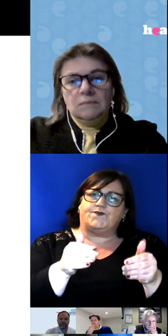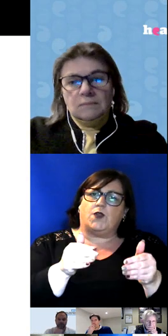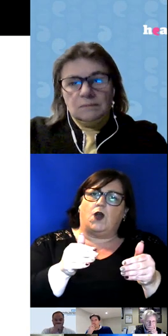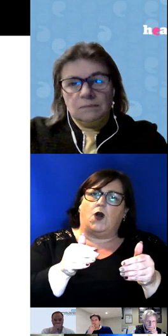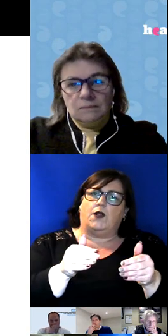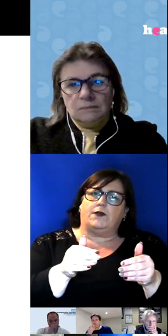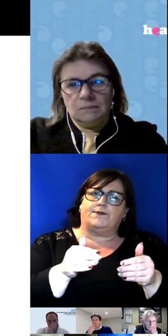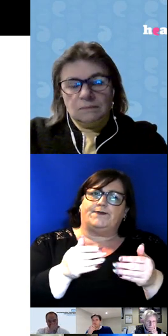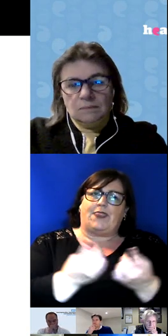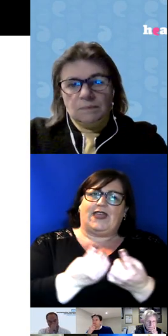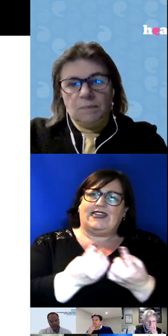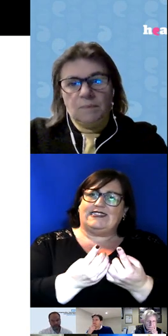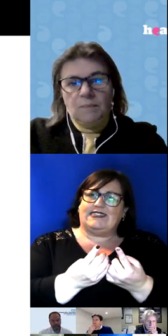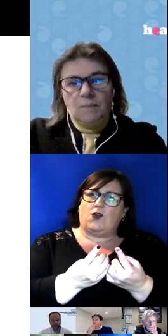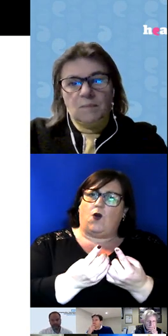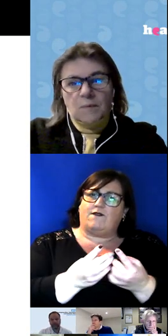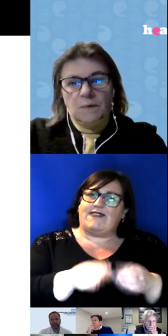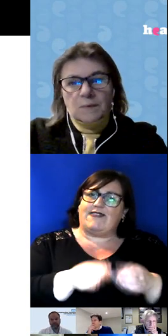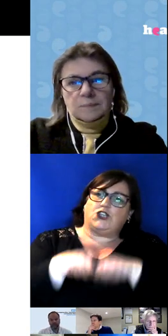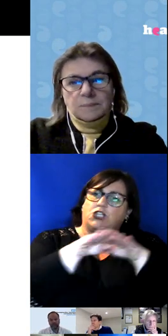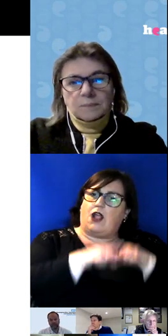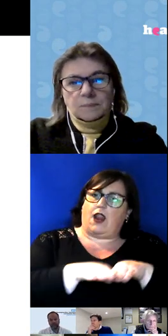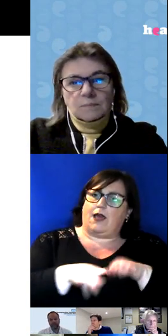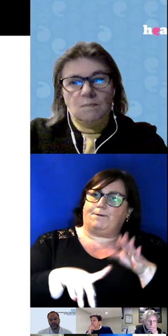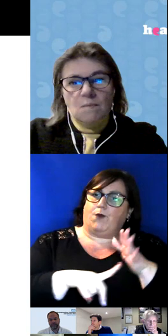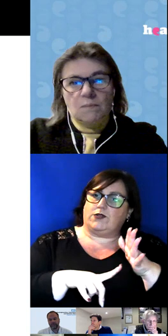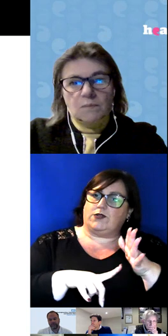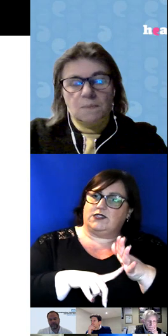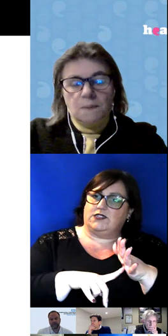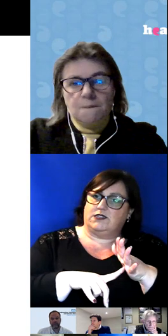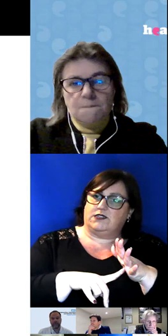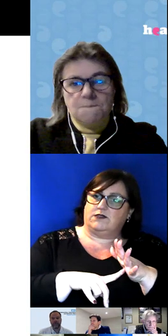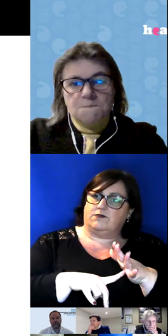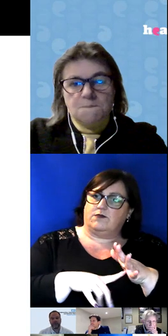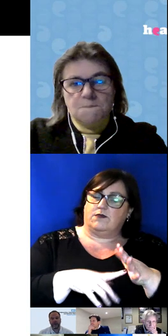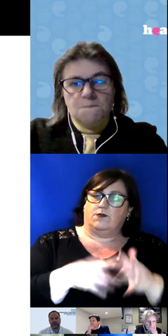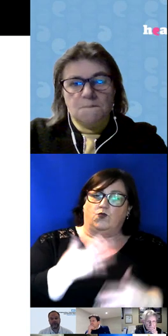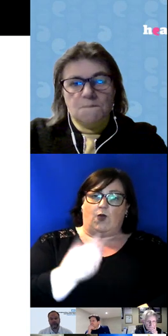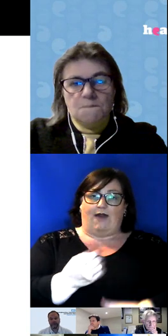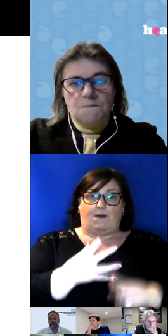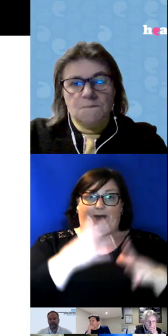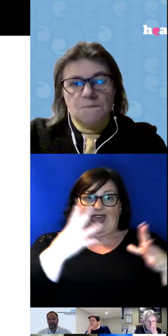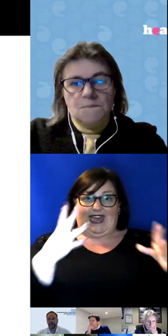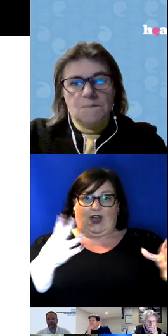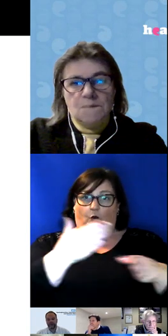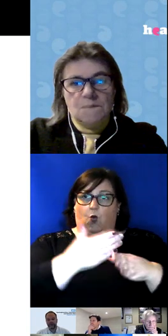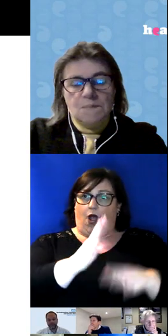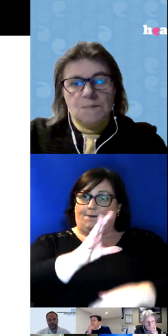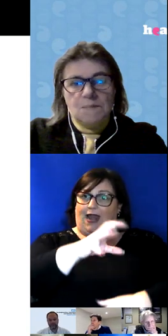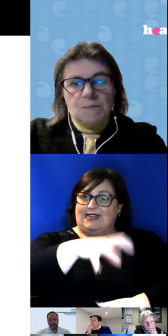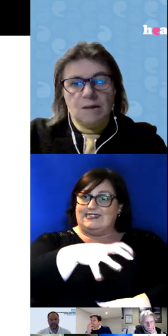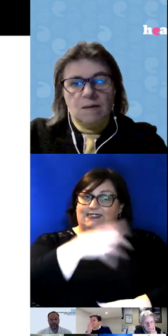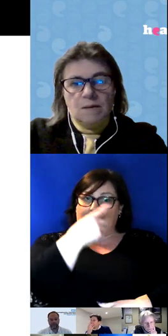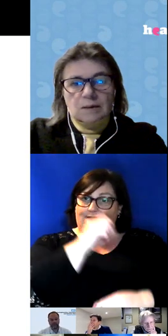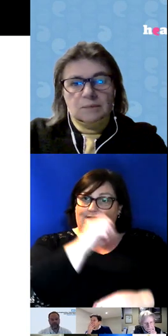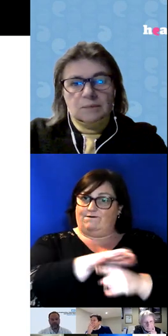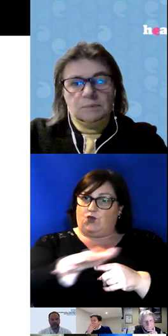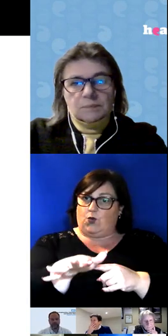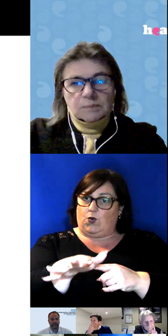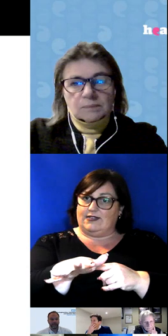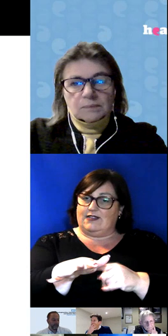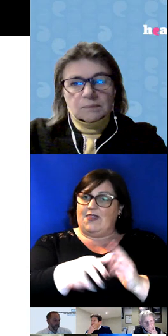the from an anchor institution point of view. We've got big workplaces that can influence the agenda. And as a director of public health, I will